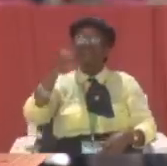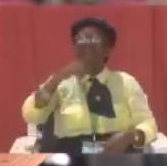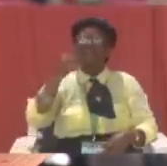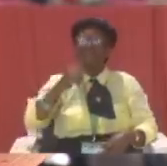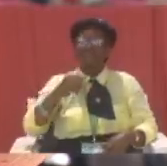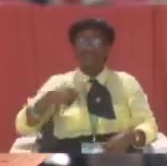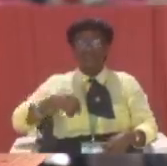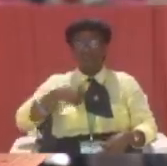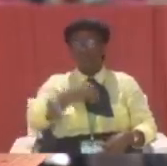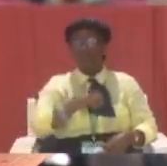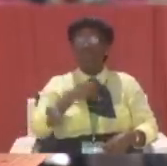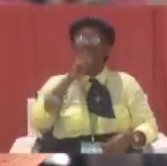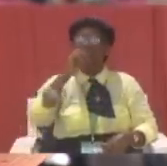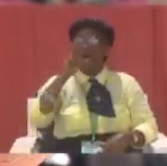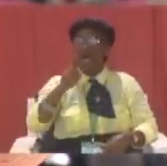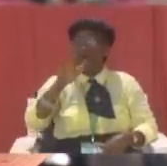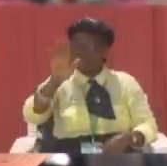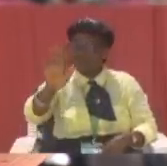servants."